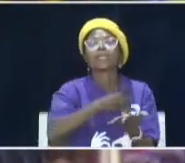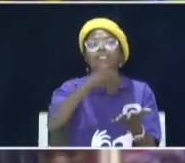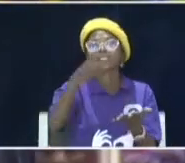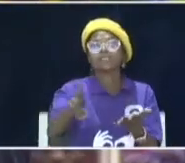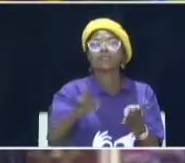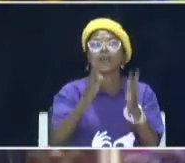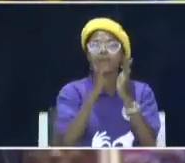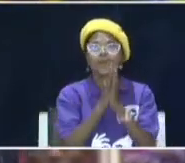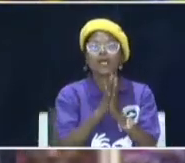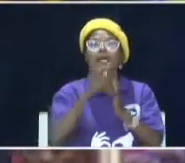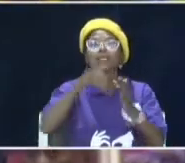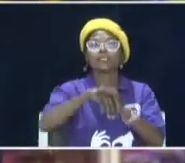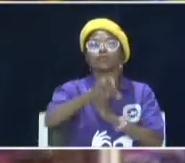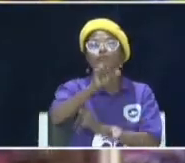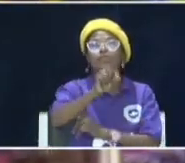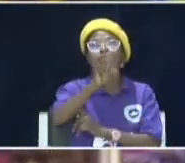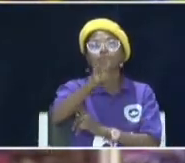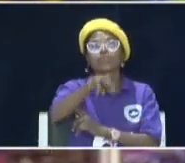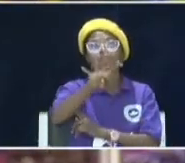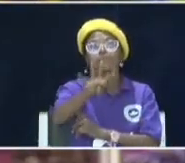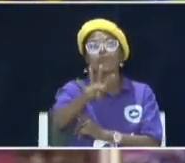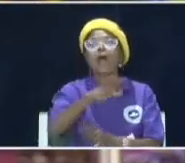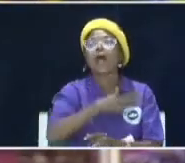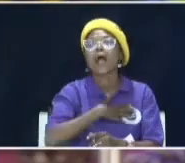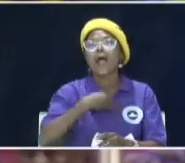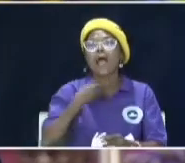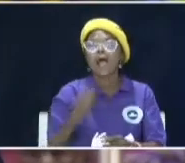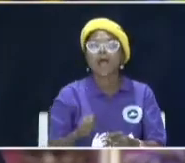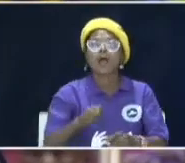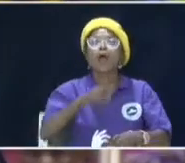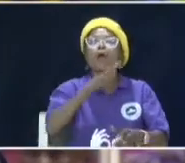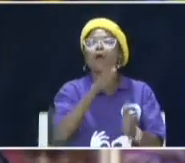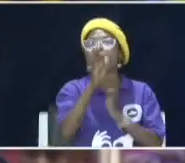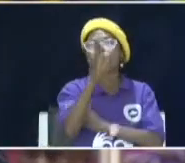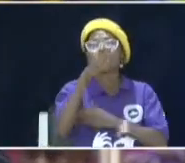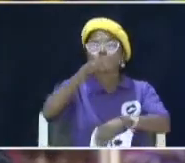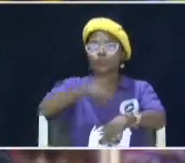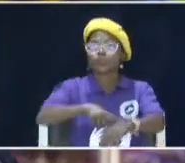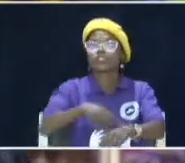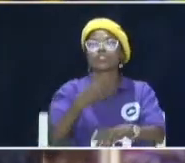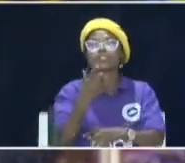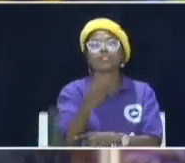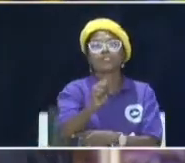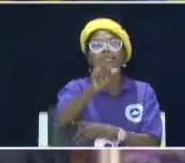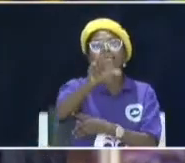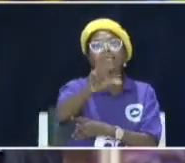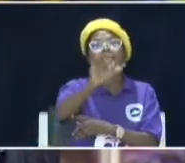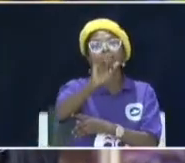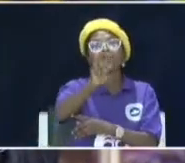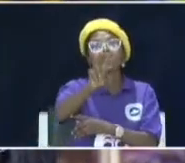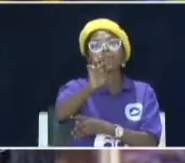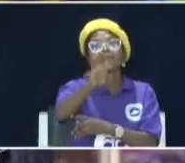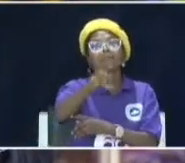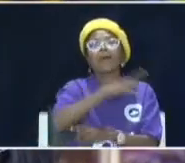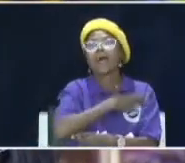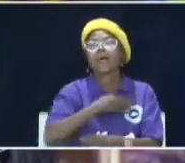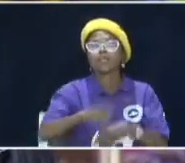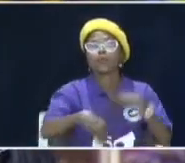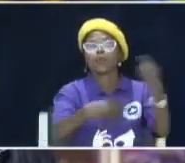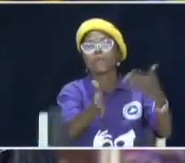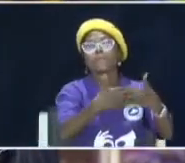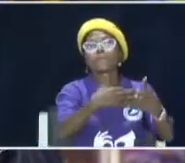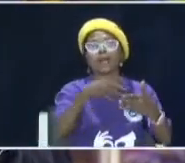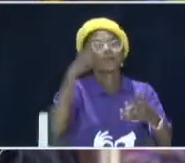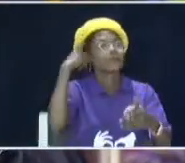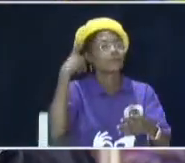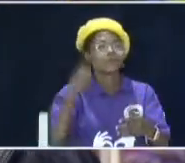of 2024, and God touched his liver. He went back for tests, and he was told